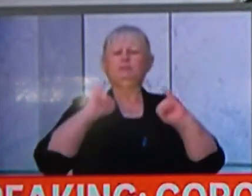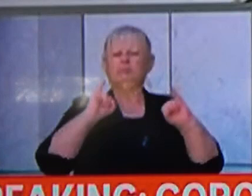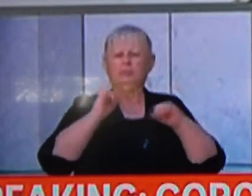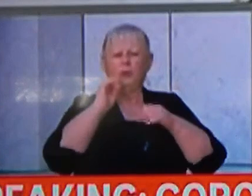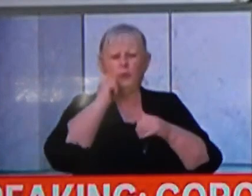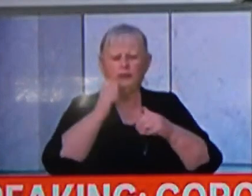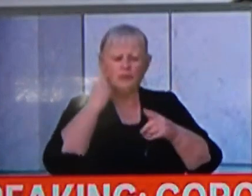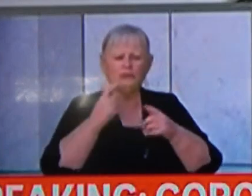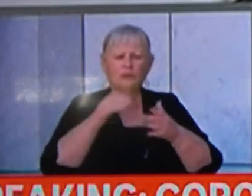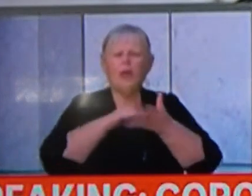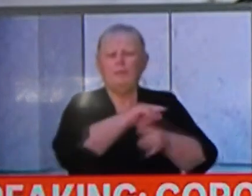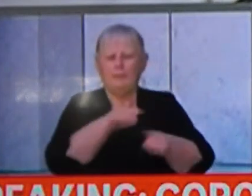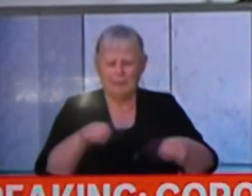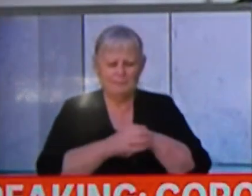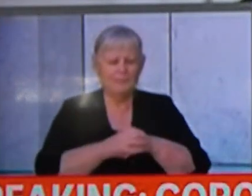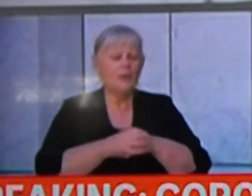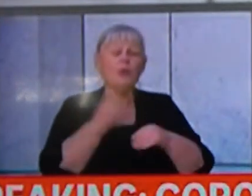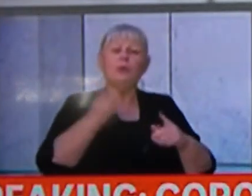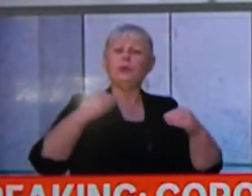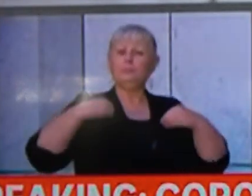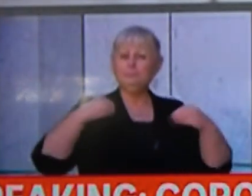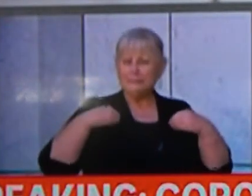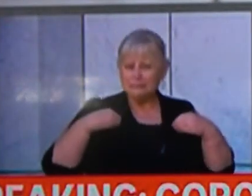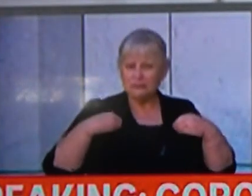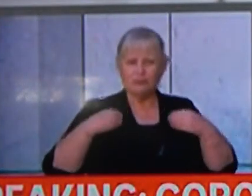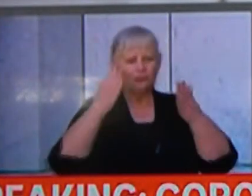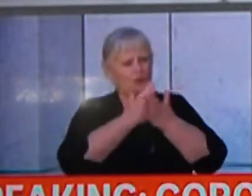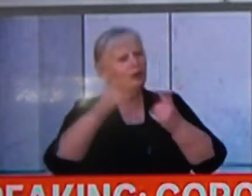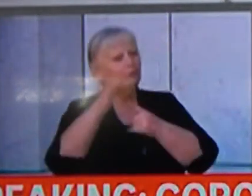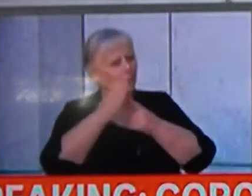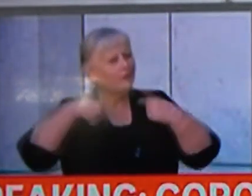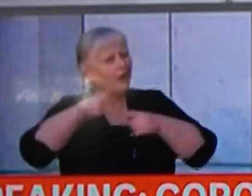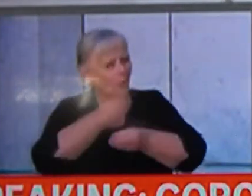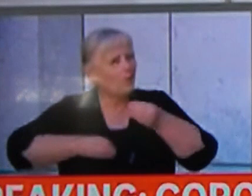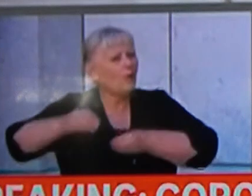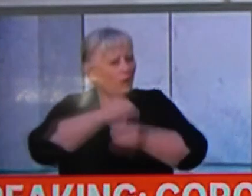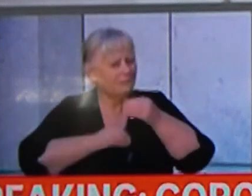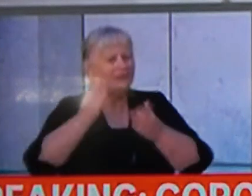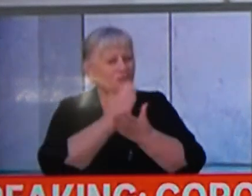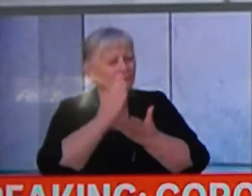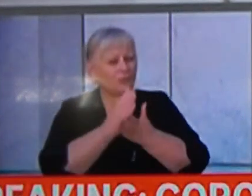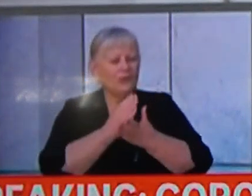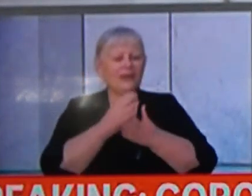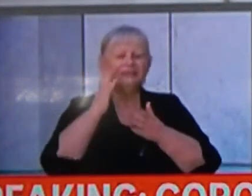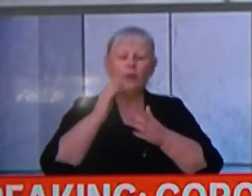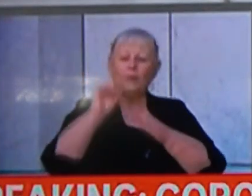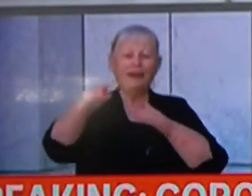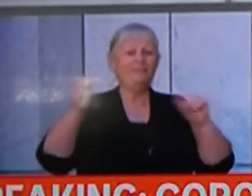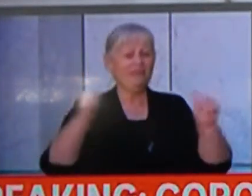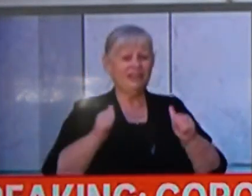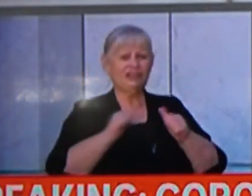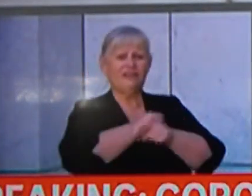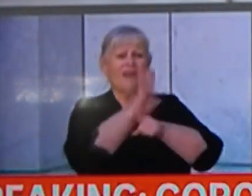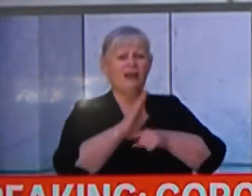To preserve the businesses that comprise our economy, so on the other side they can bounce back